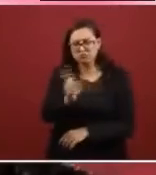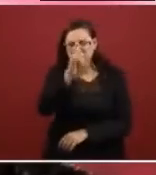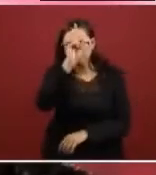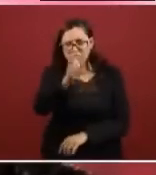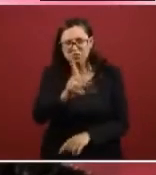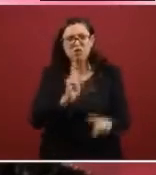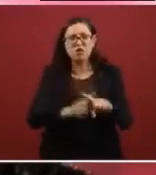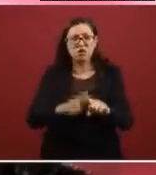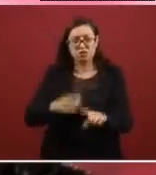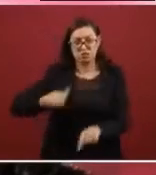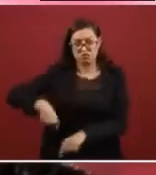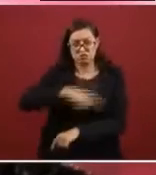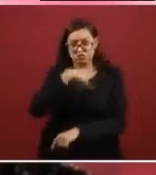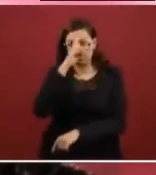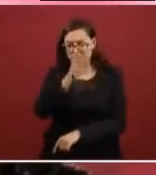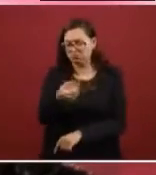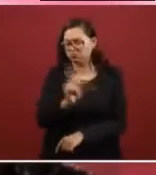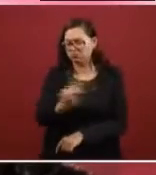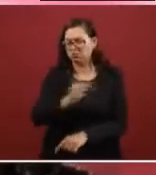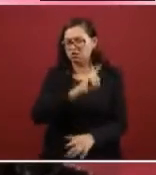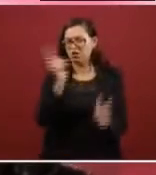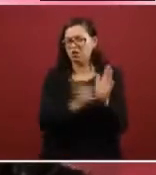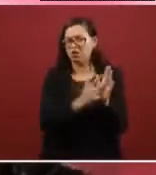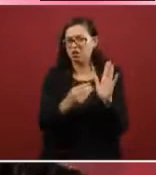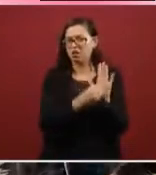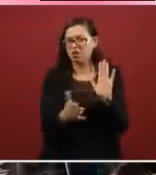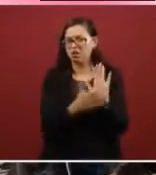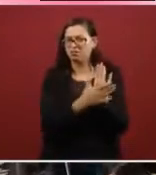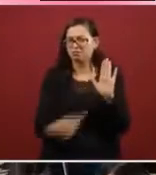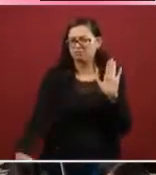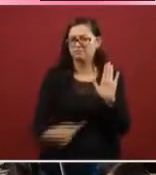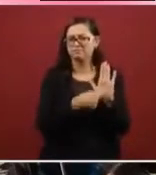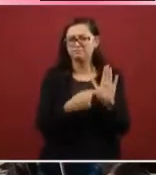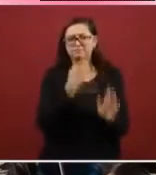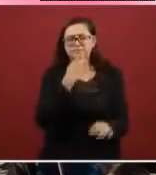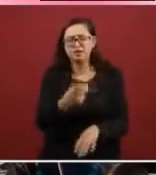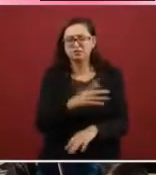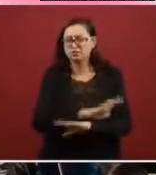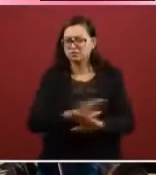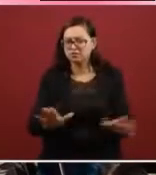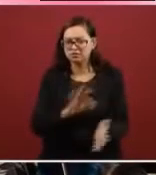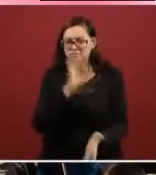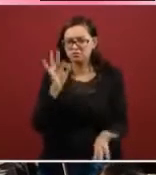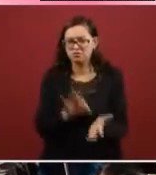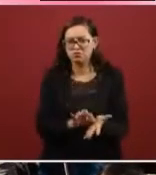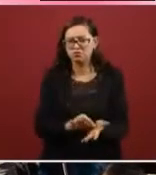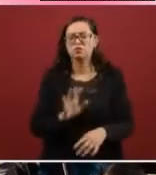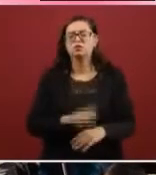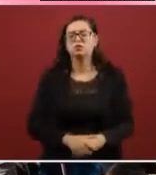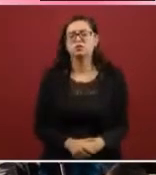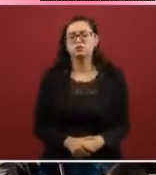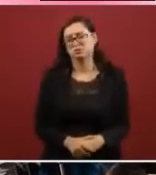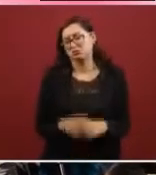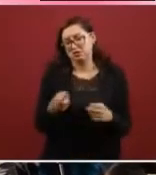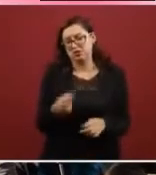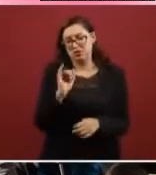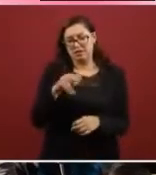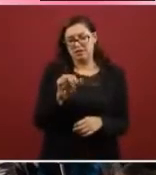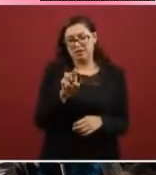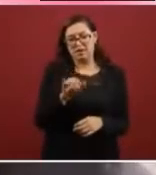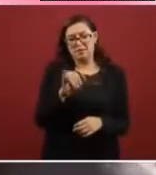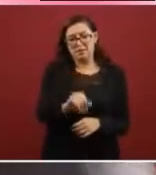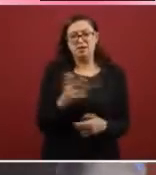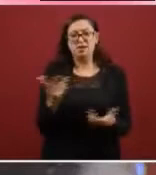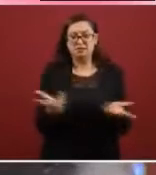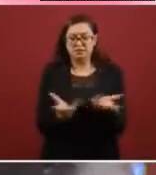identification. Entonces, and that's the current Nacional de Migración está llevando a cabo las acciones para cumplir so con esas disposiciones. The Department of Immigration is dealing